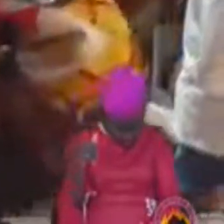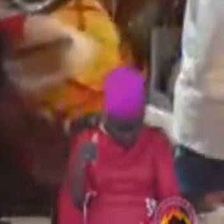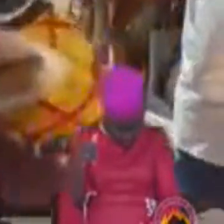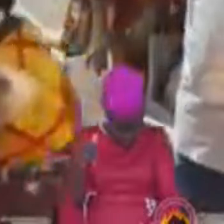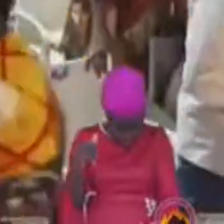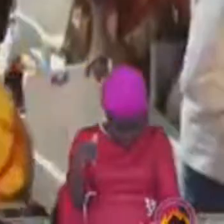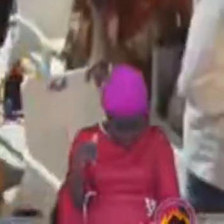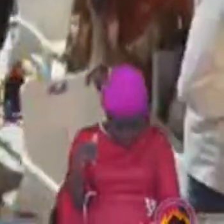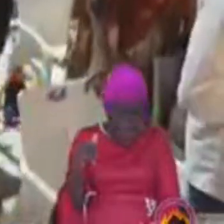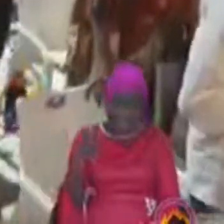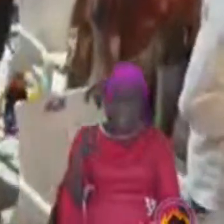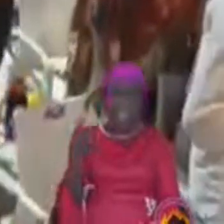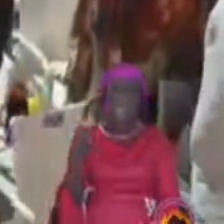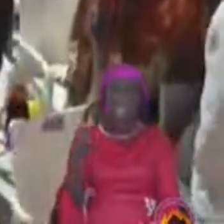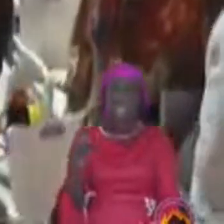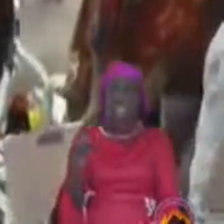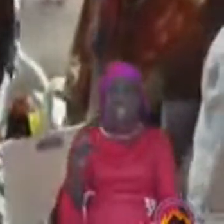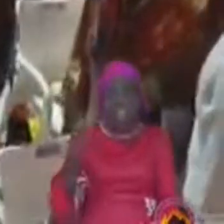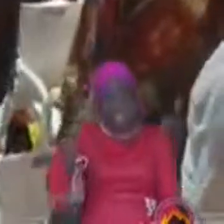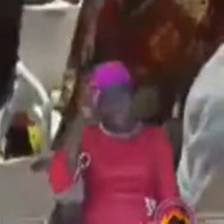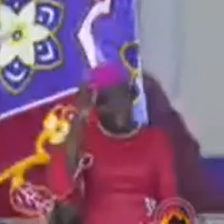This satanic dreams